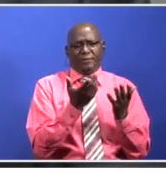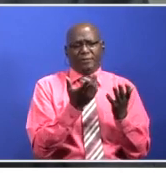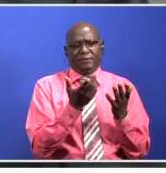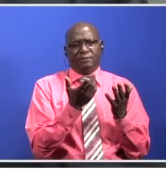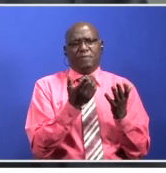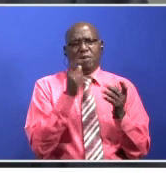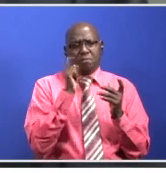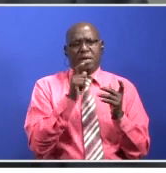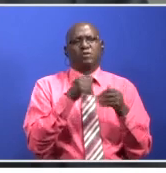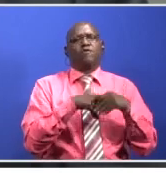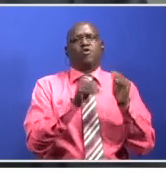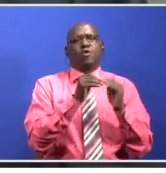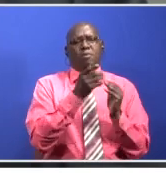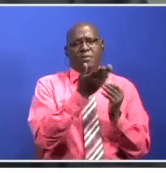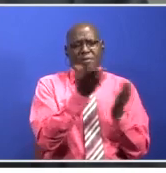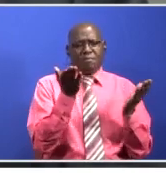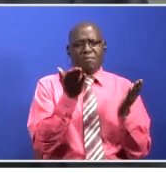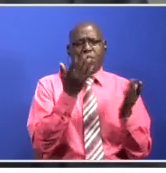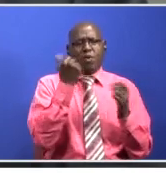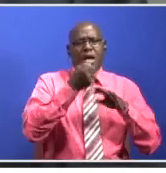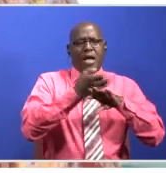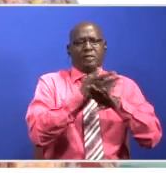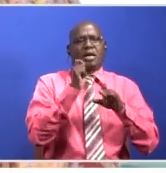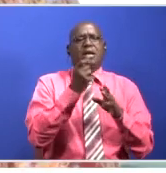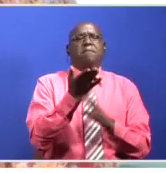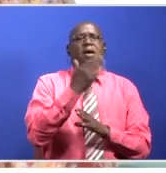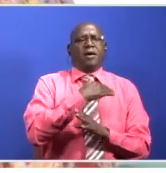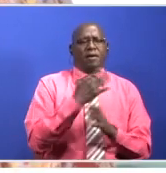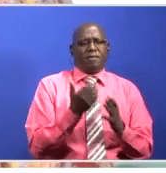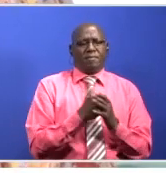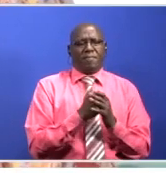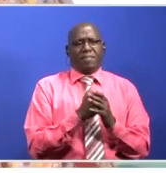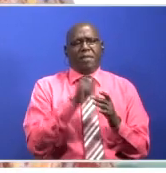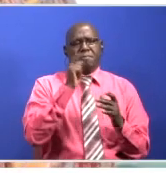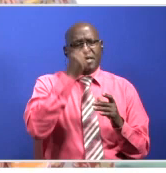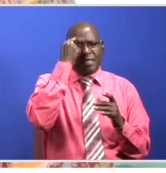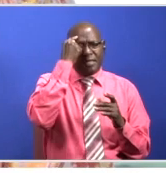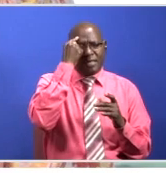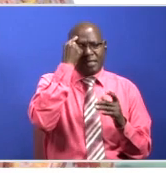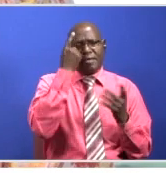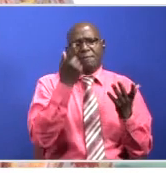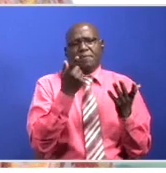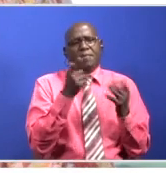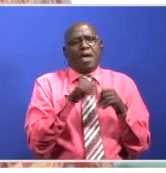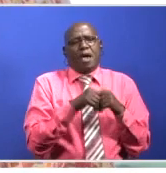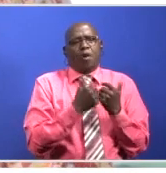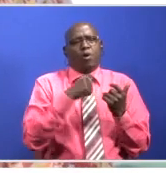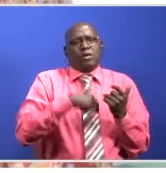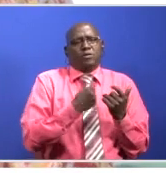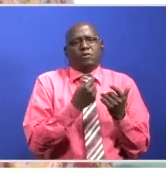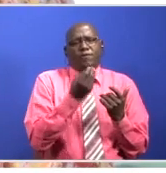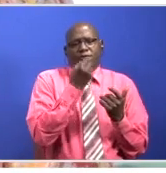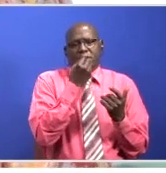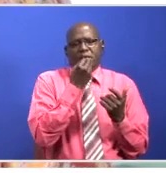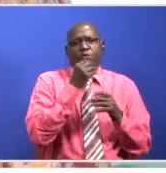keep following them up, because the cancers can recur. So we have to start thinking of how do we ourselves feed ourselves with that good